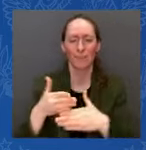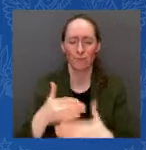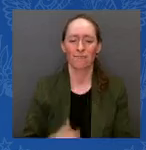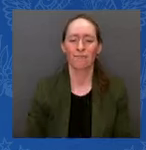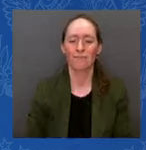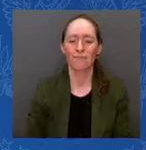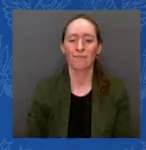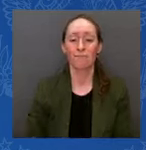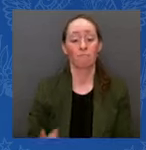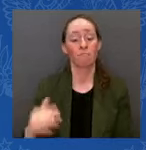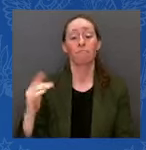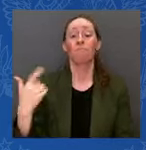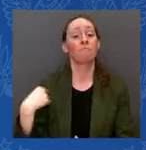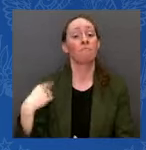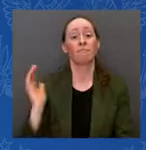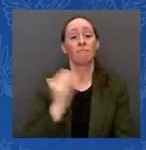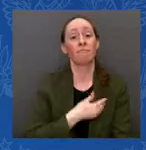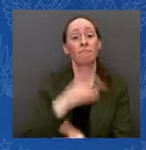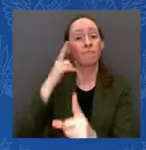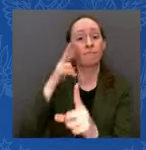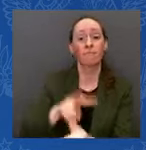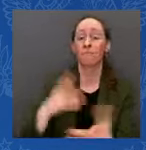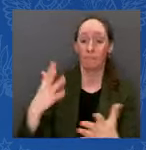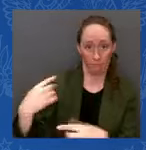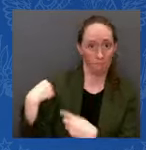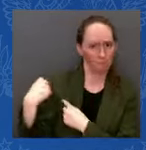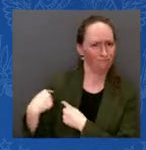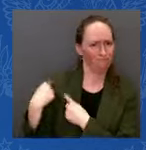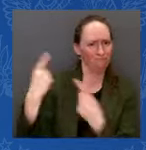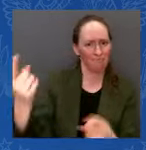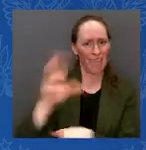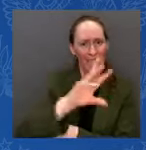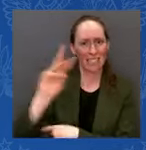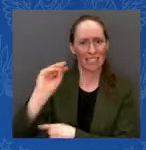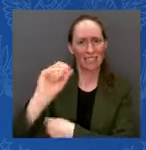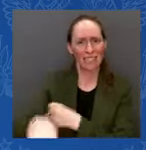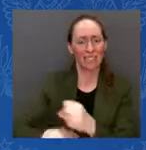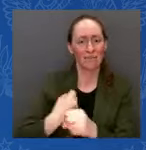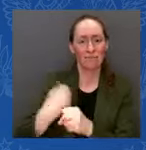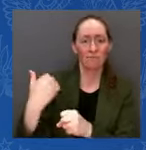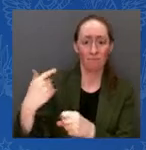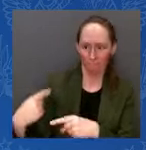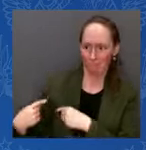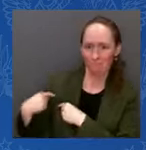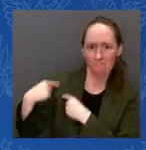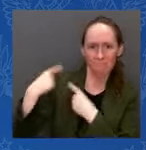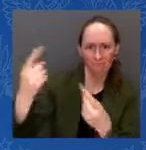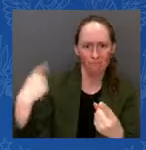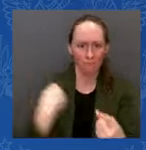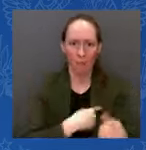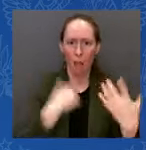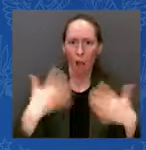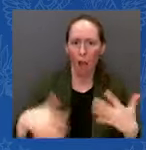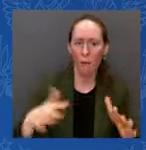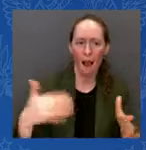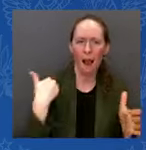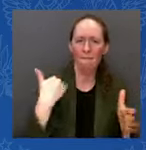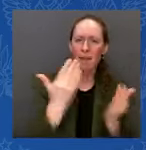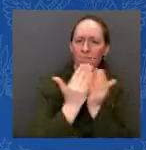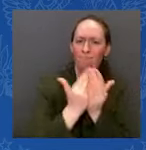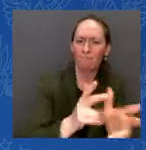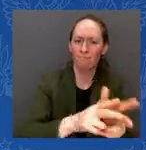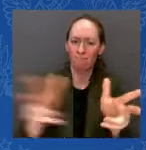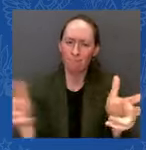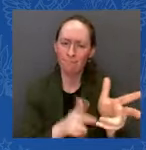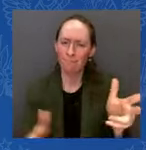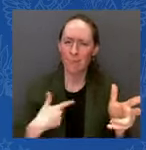running our own fleet. We'll provide the world-leading design and build the first of these new boats, creating thousands of good,